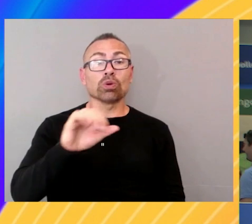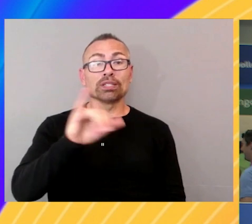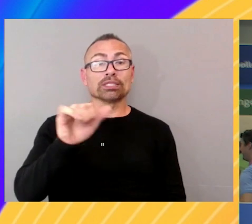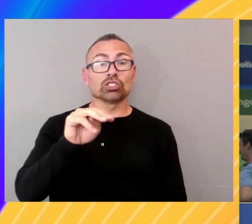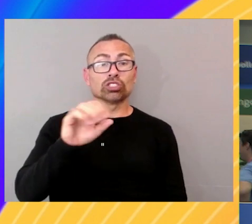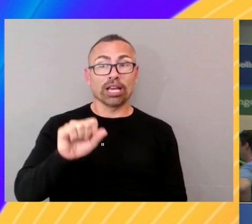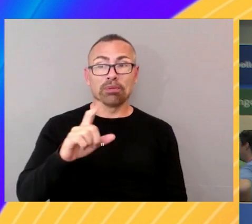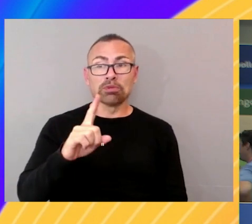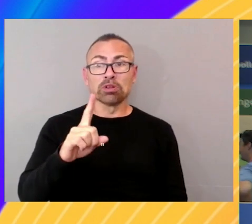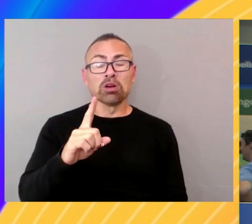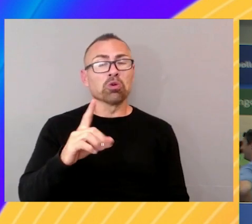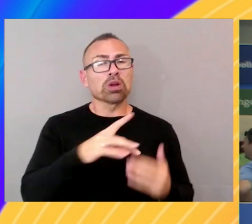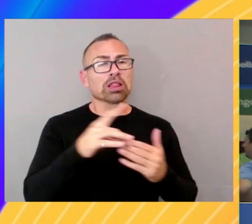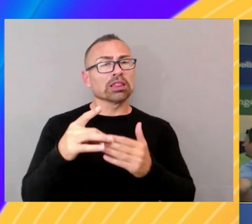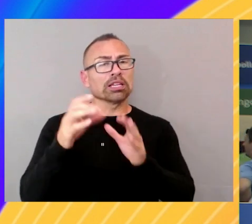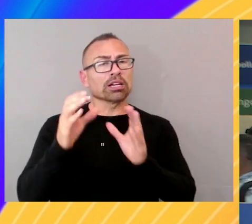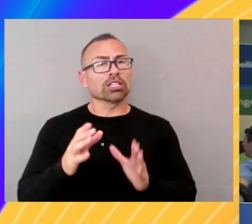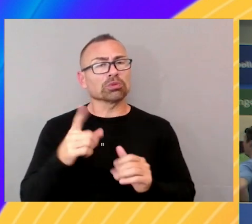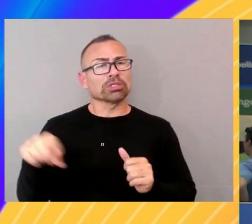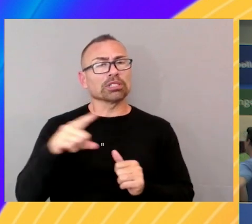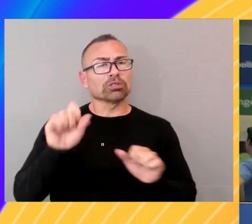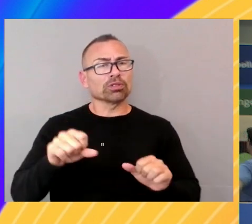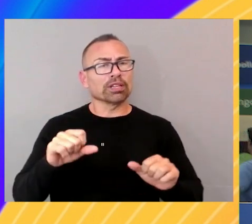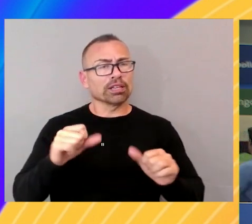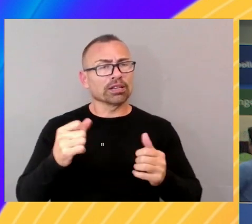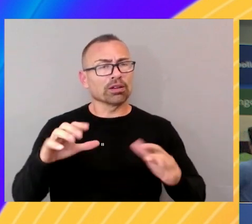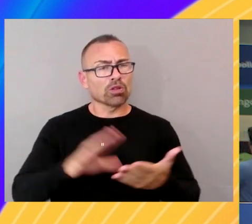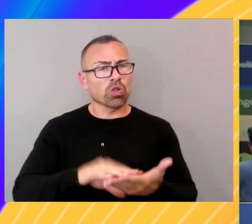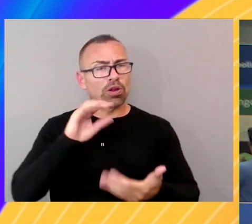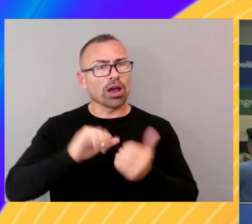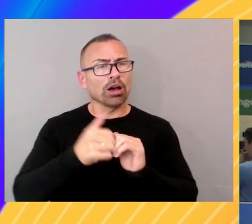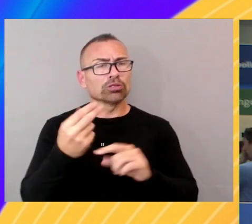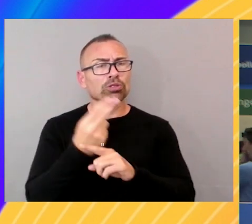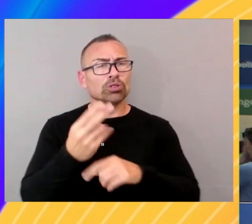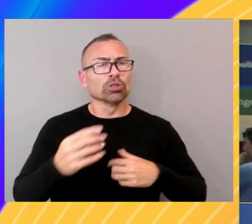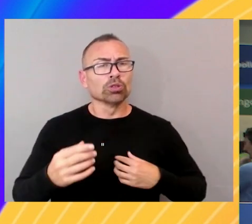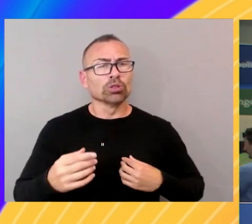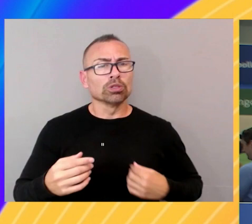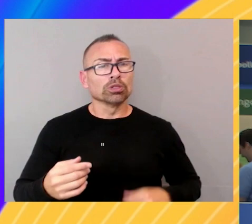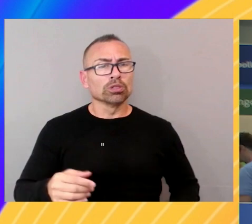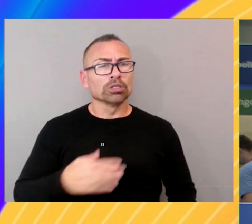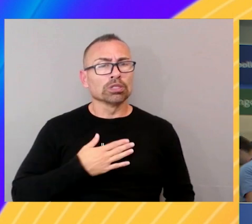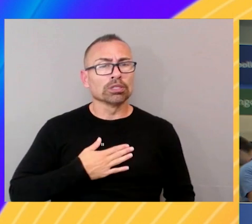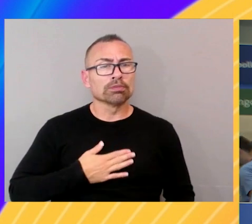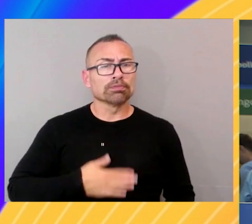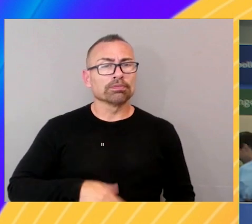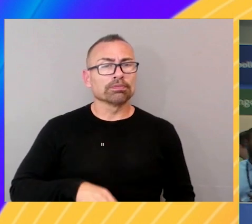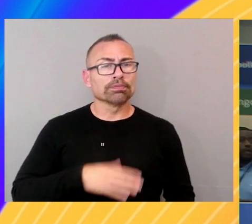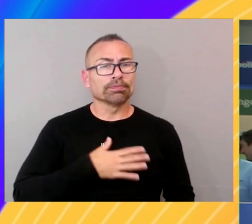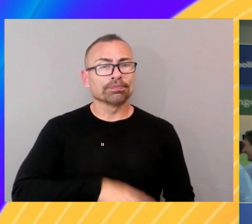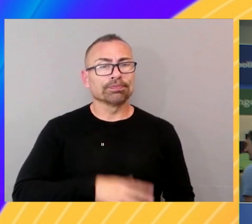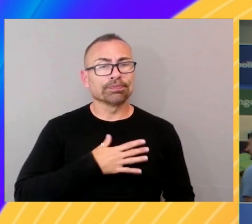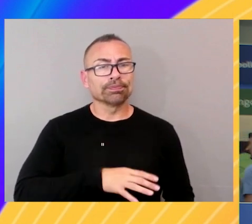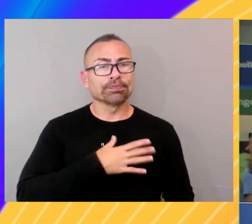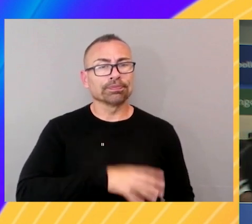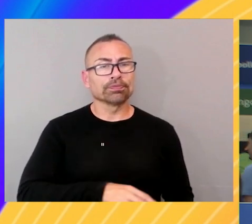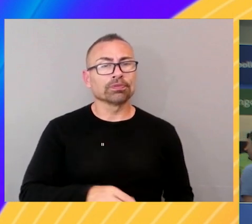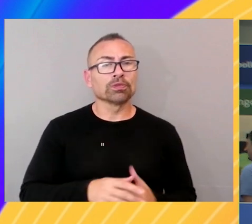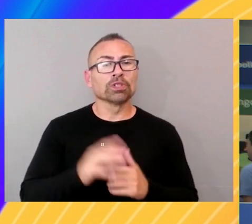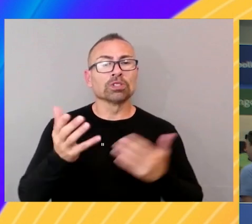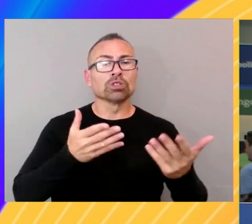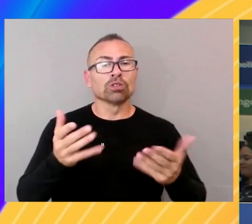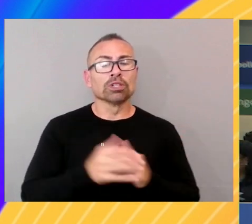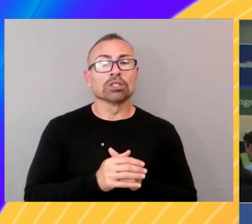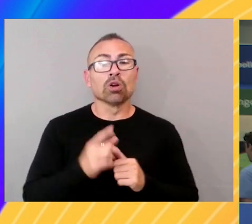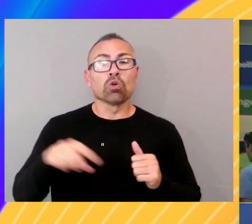how to use some of our security services. So if we launch a new product and we have a Jam spun up for that, we can point our customers towards